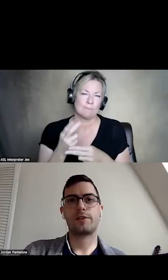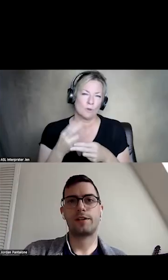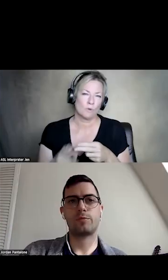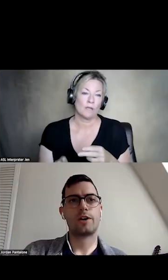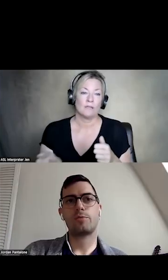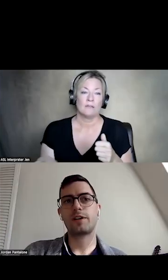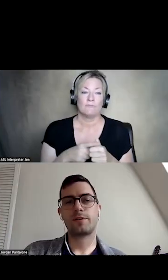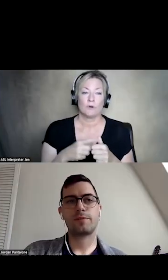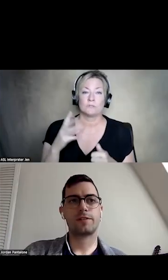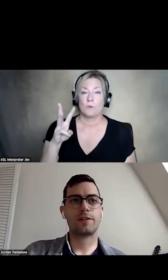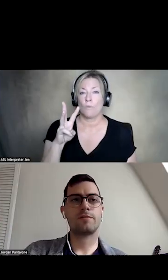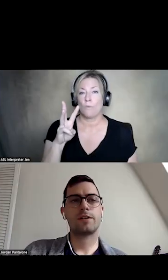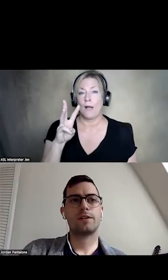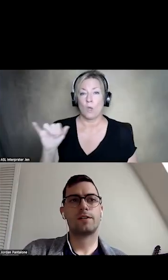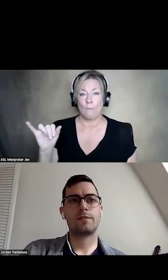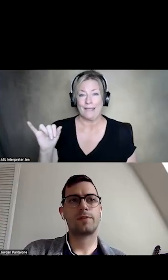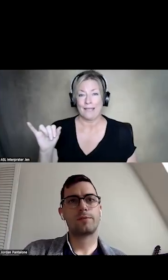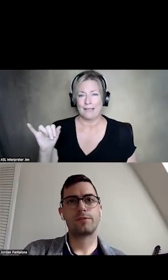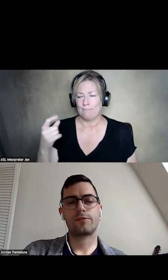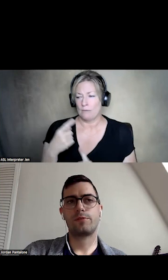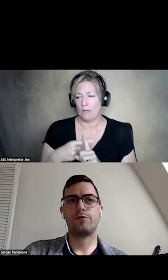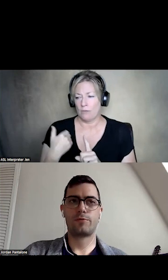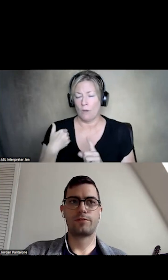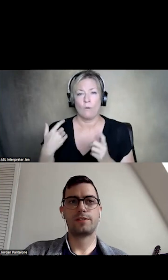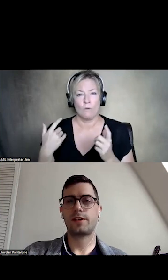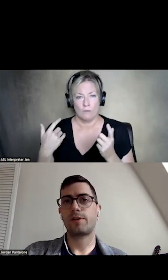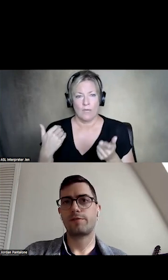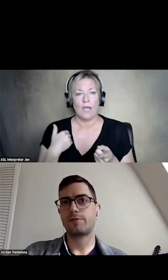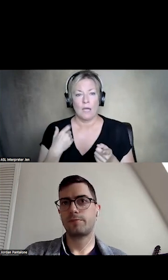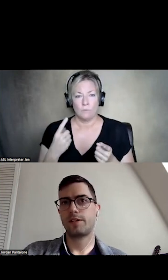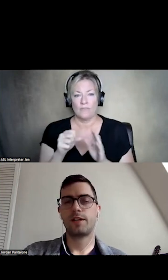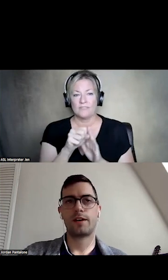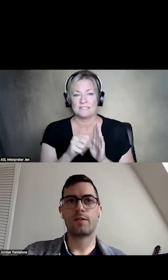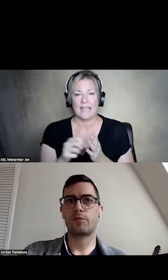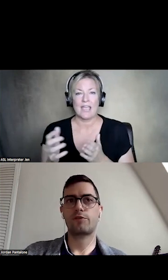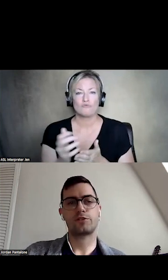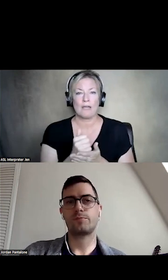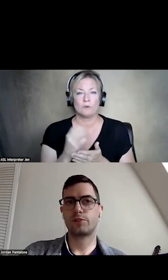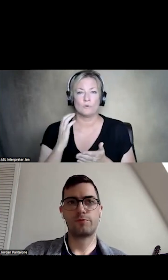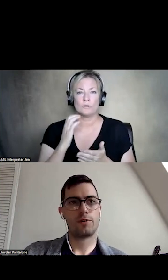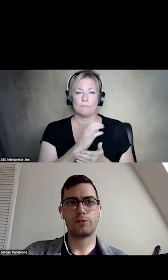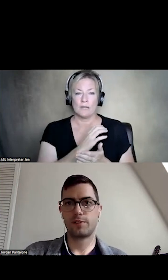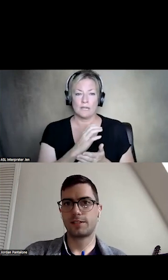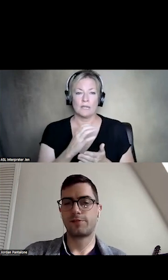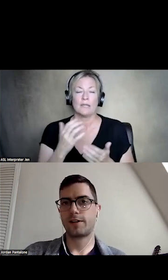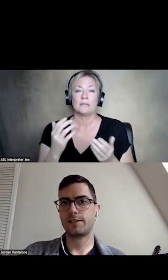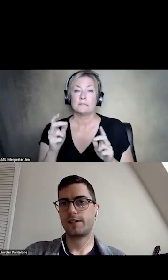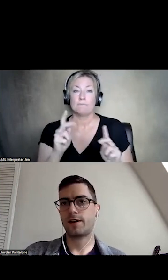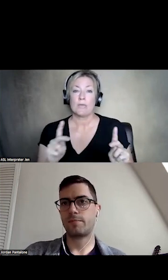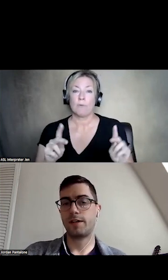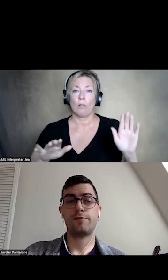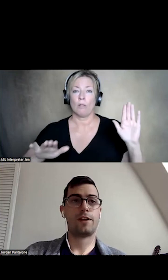we had one in Wyoming about a month ago. That was before the State Revenue Committee, heard for some folks who